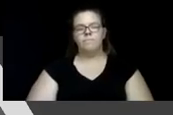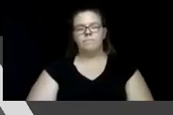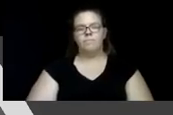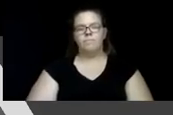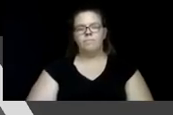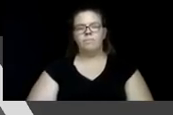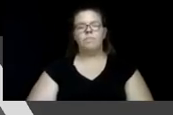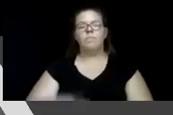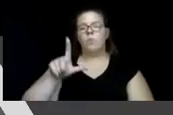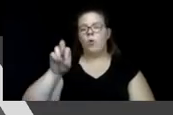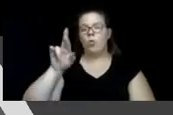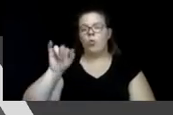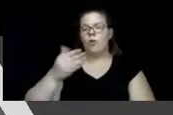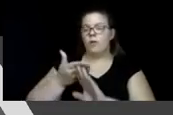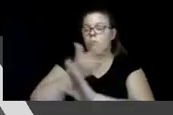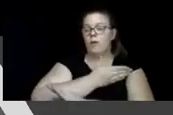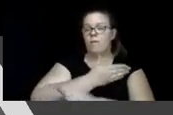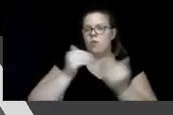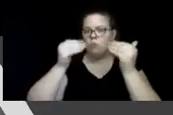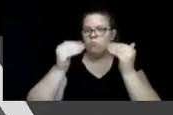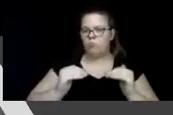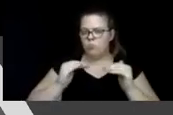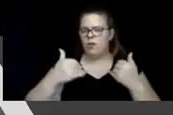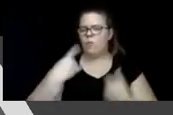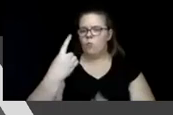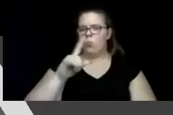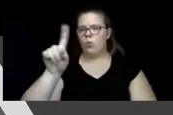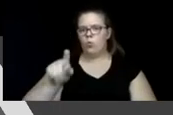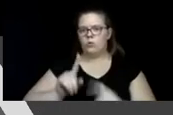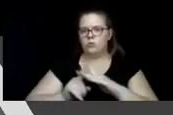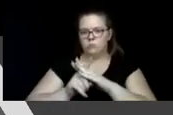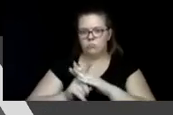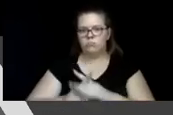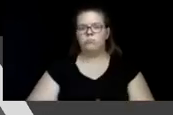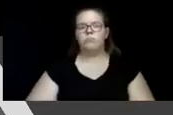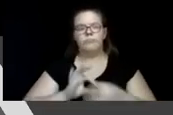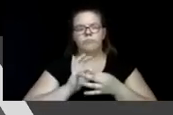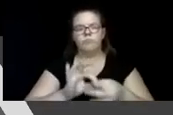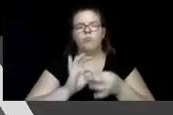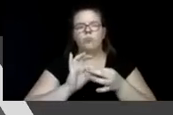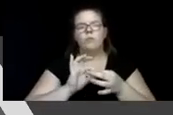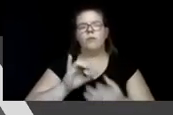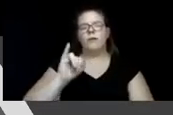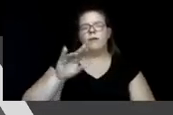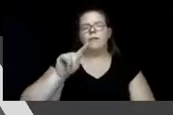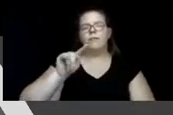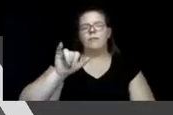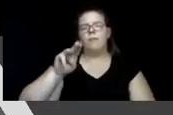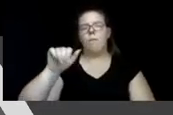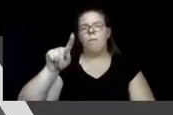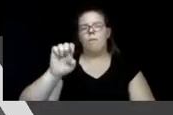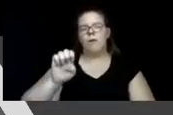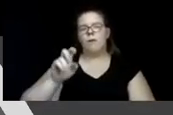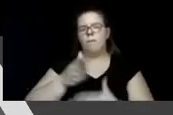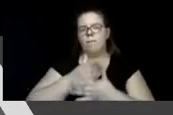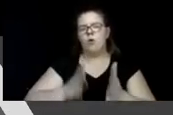Before I move on to the next slide for you, we had a question about the Intimate Partner Violence Program. Is there any